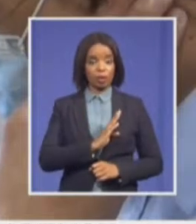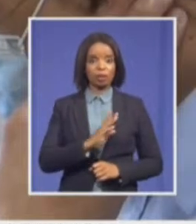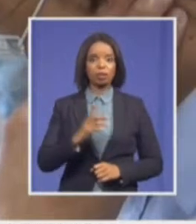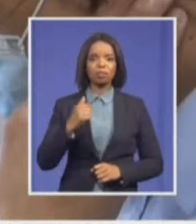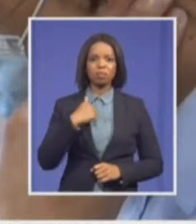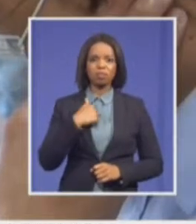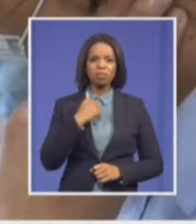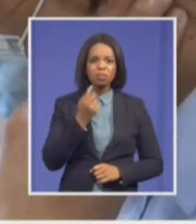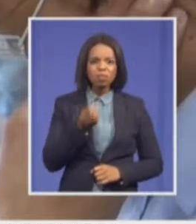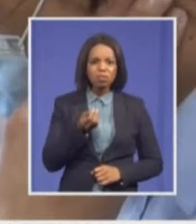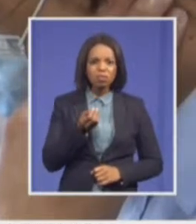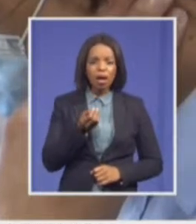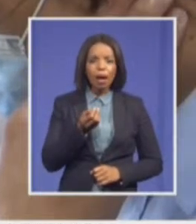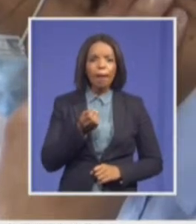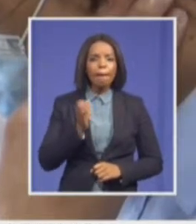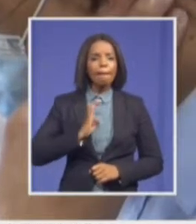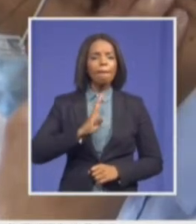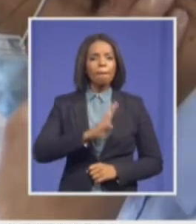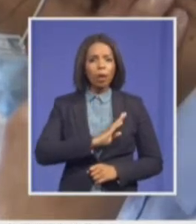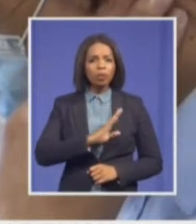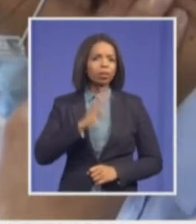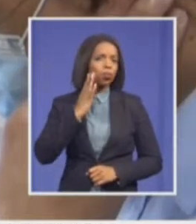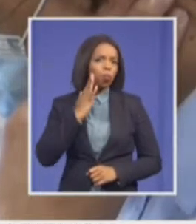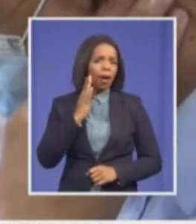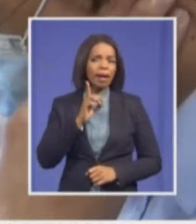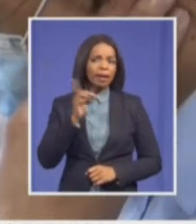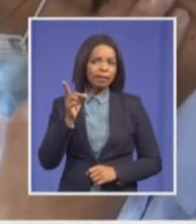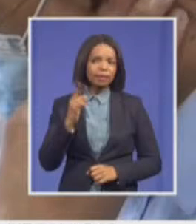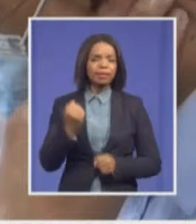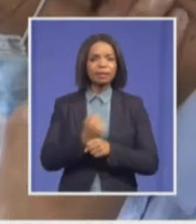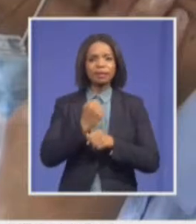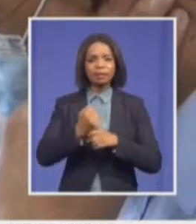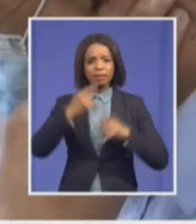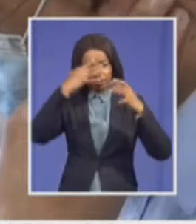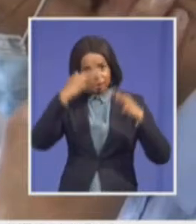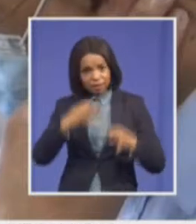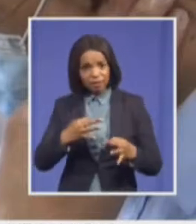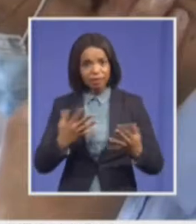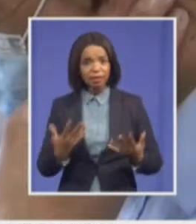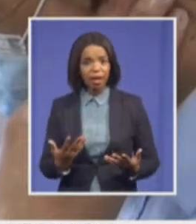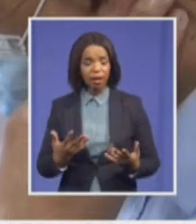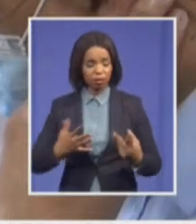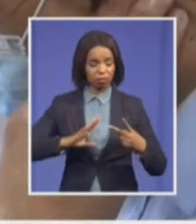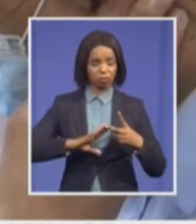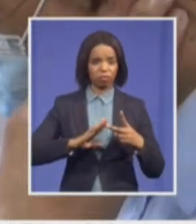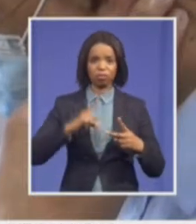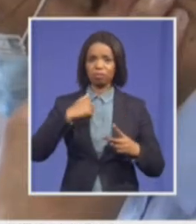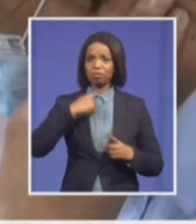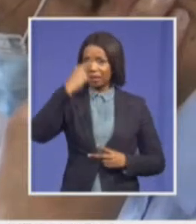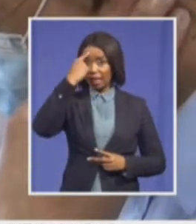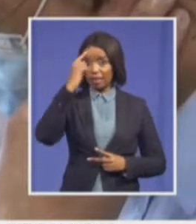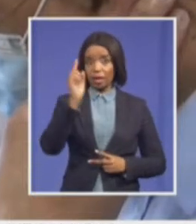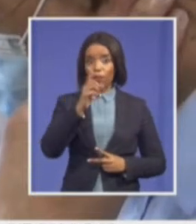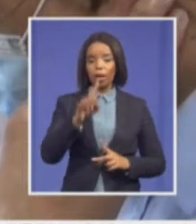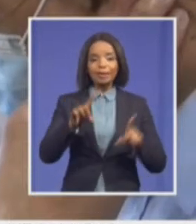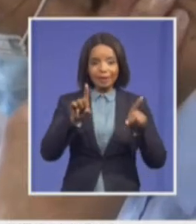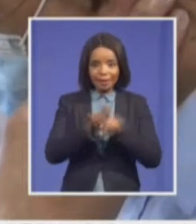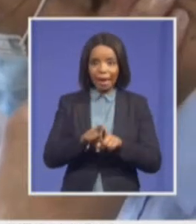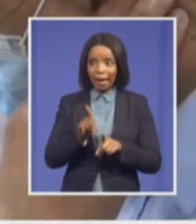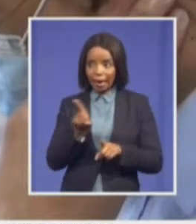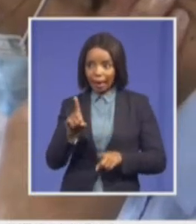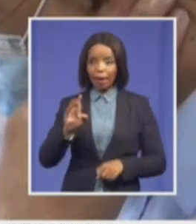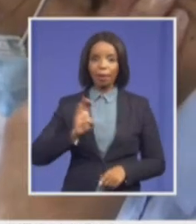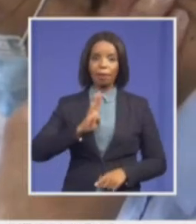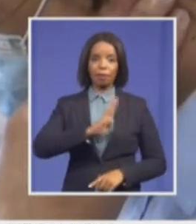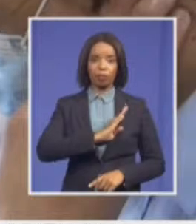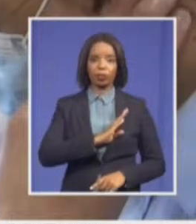decision, and I think they even here they are at liberty to point that to you. But the point is, you have mentioned